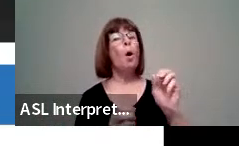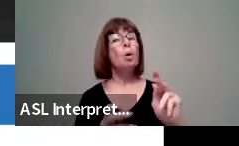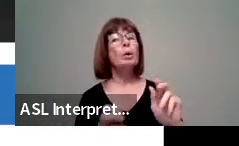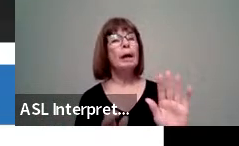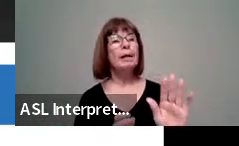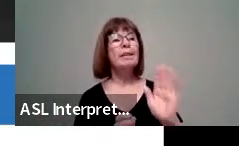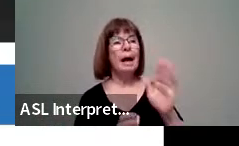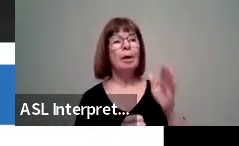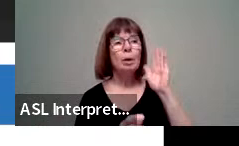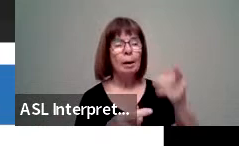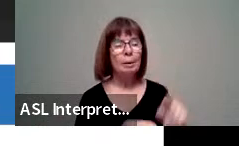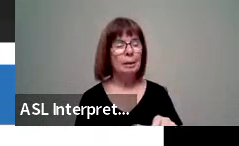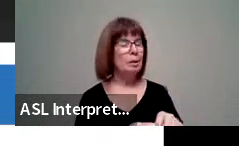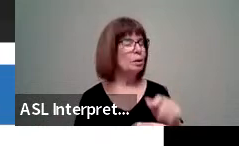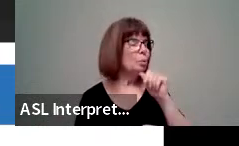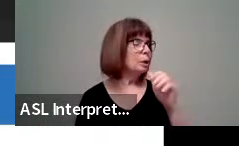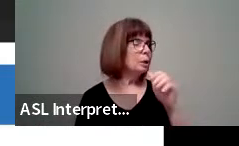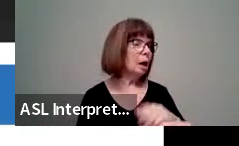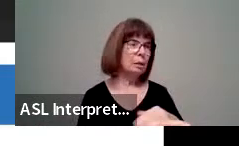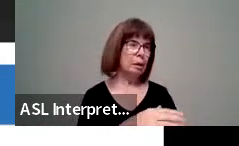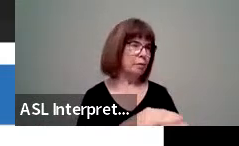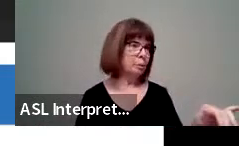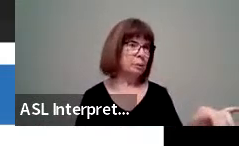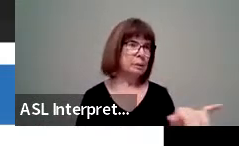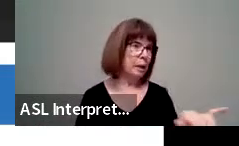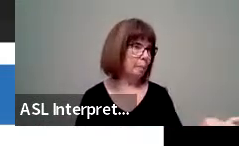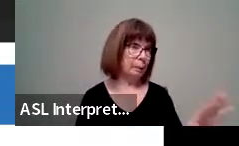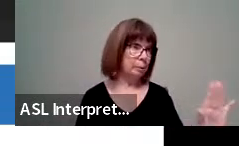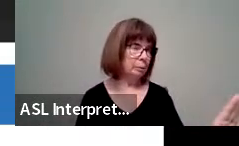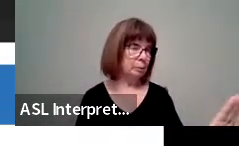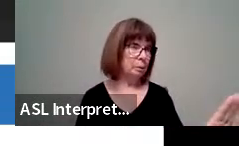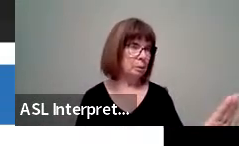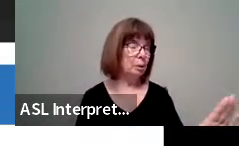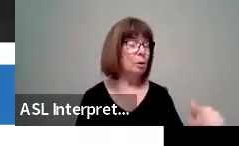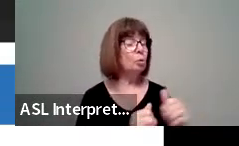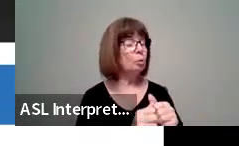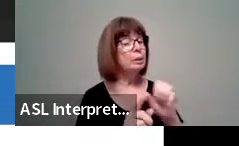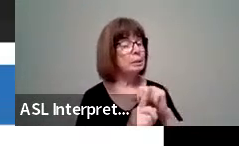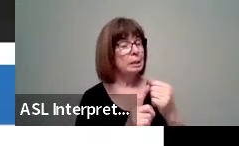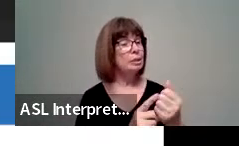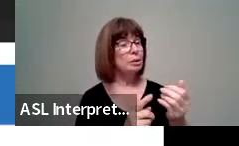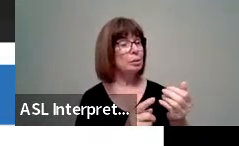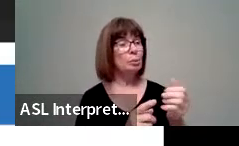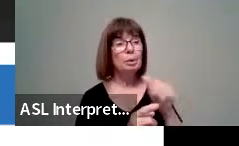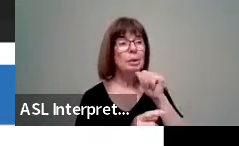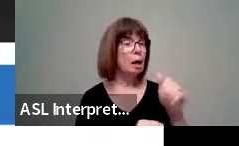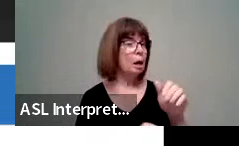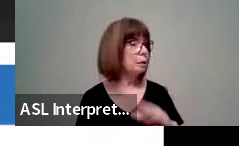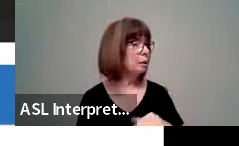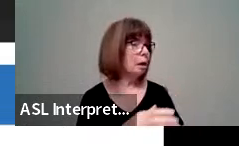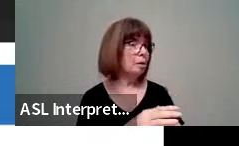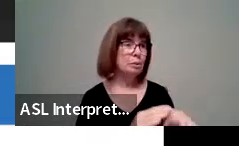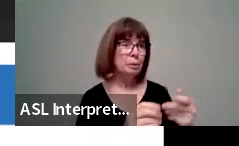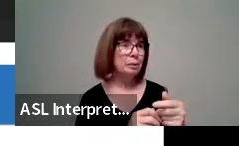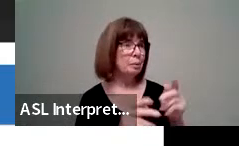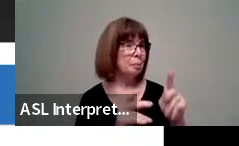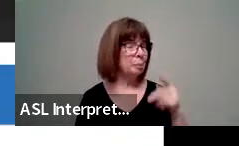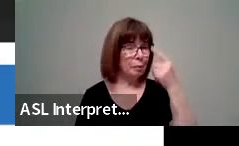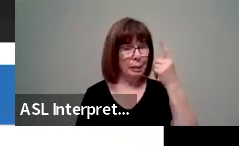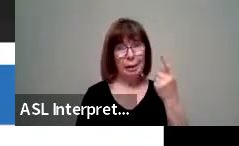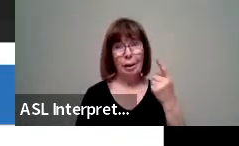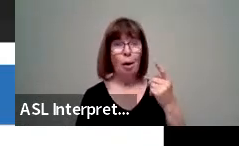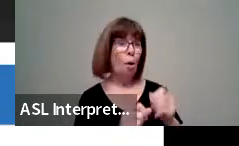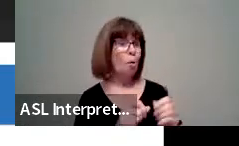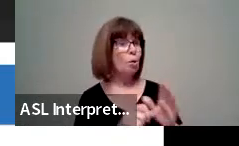what's going to happen. So we're not comfortable either, Dr. Rose, with the situation that we're in. We're not comfortable with the fact that people think that COVID is